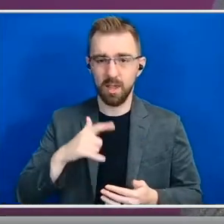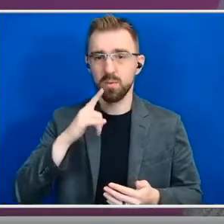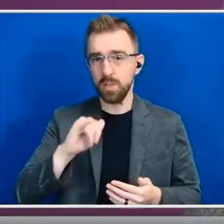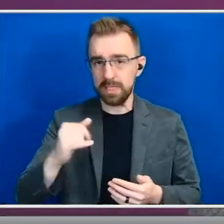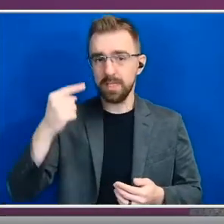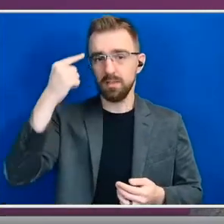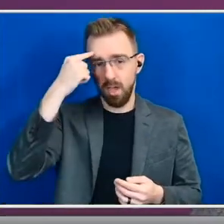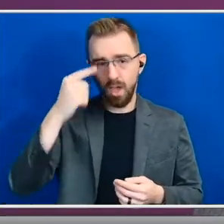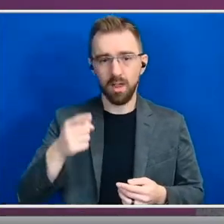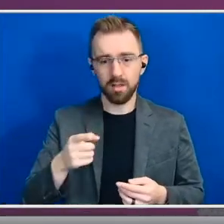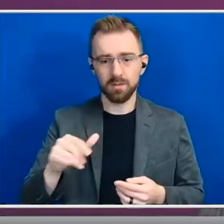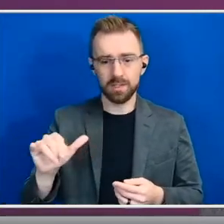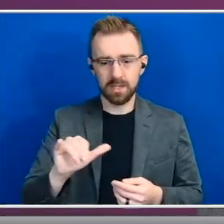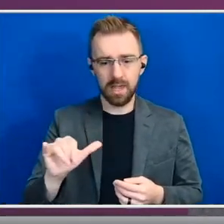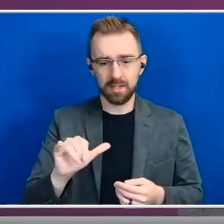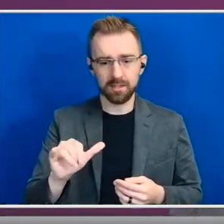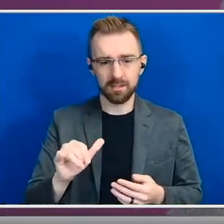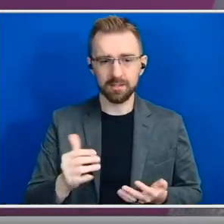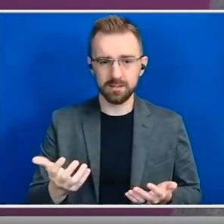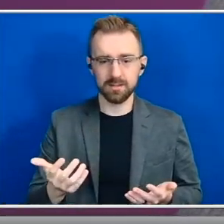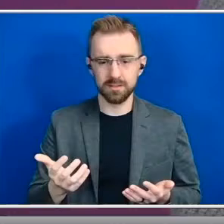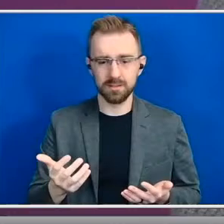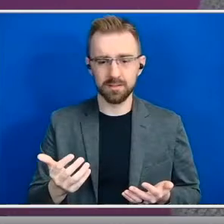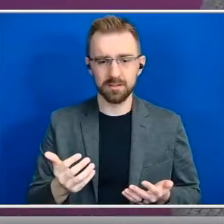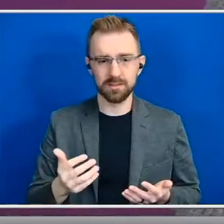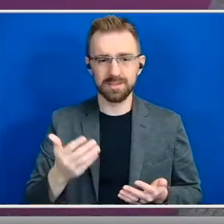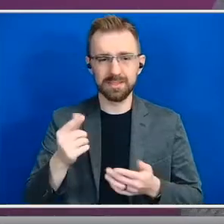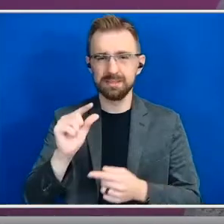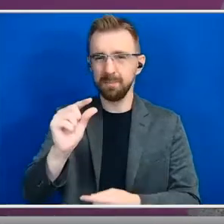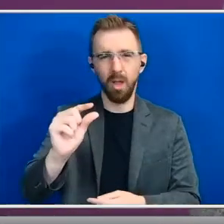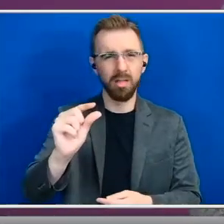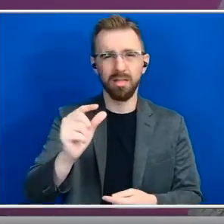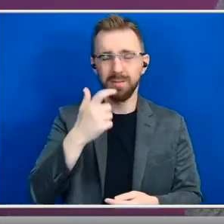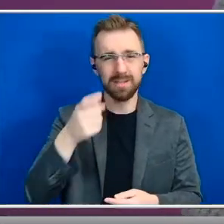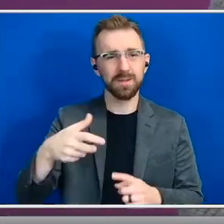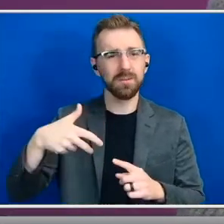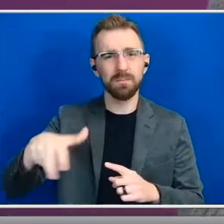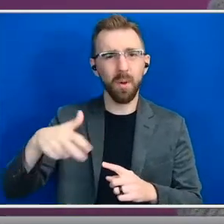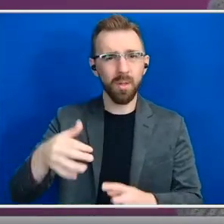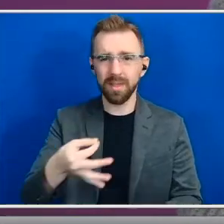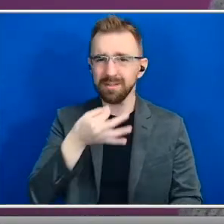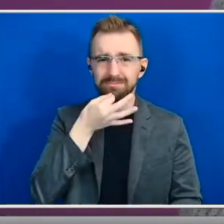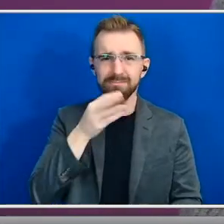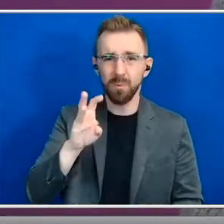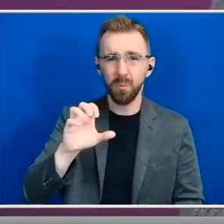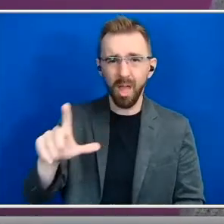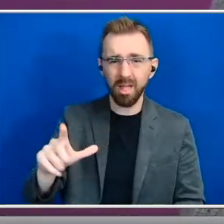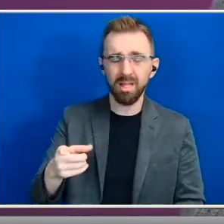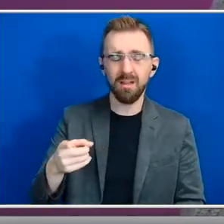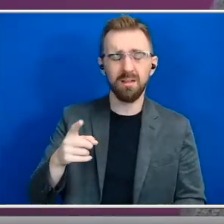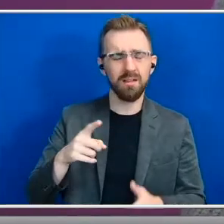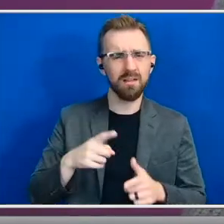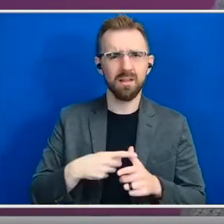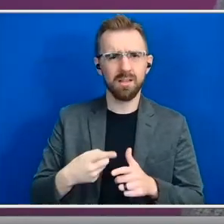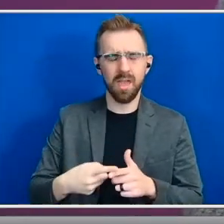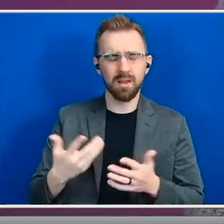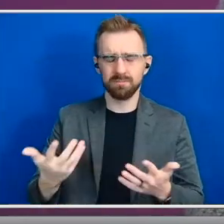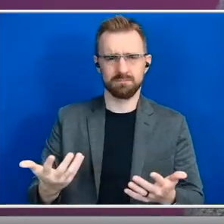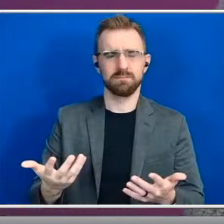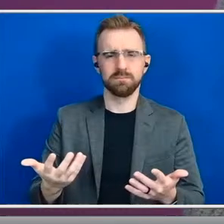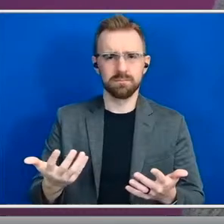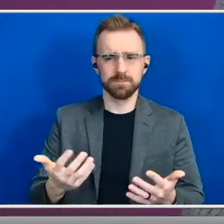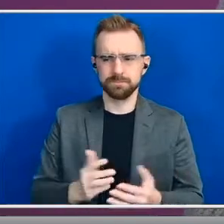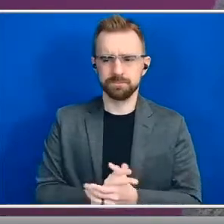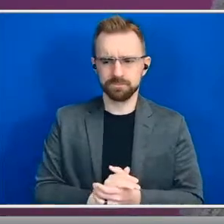like something small because he was bowling so well. And then he said,